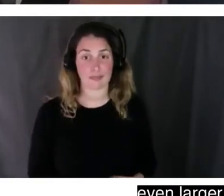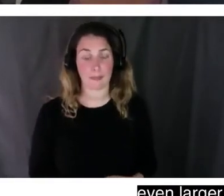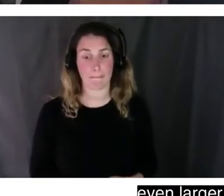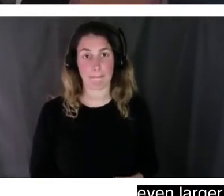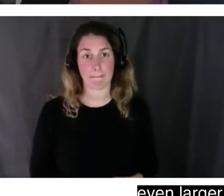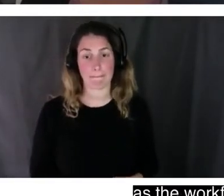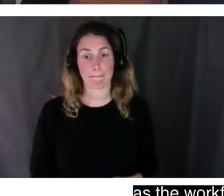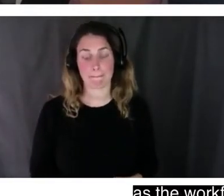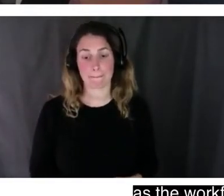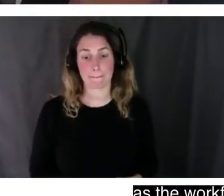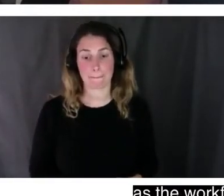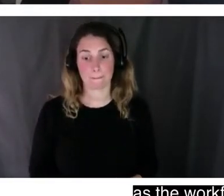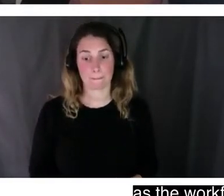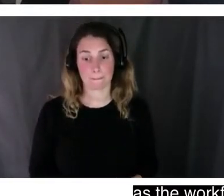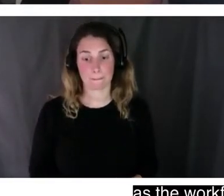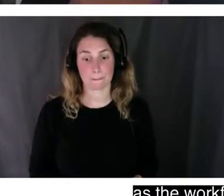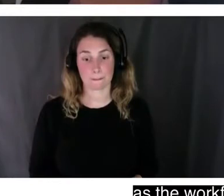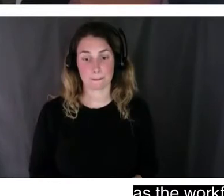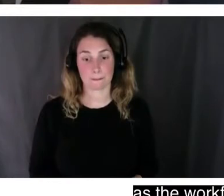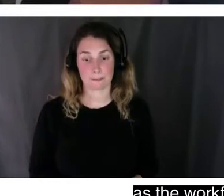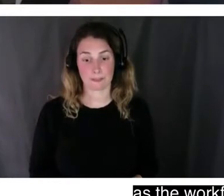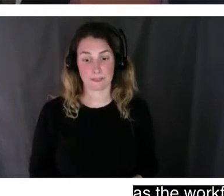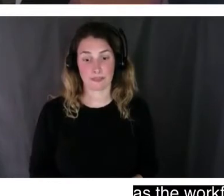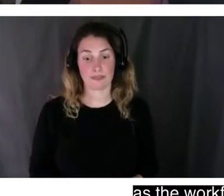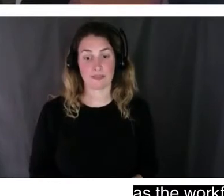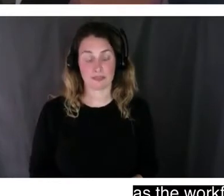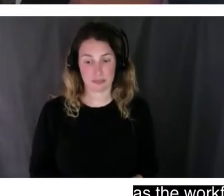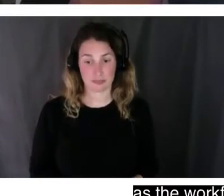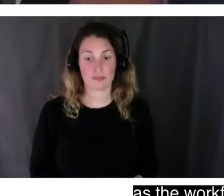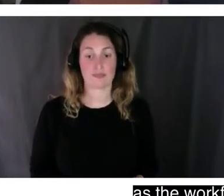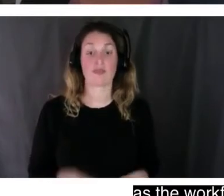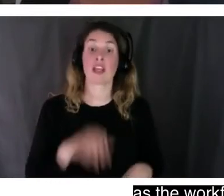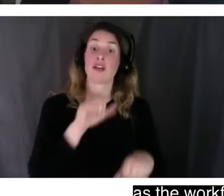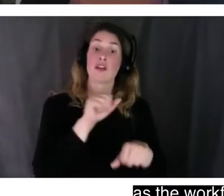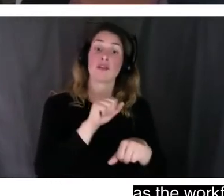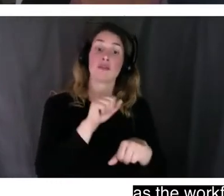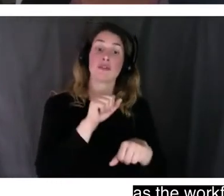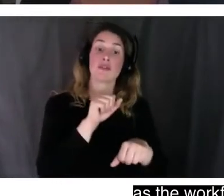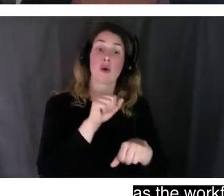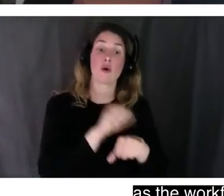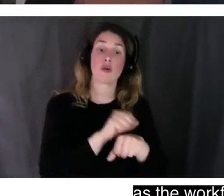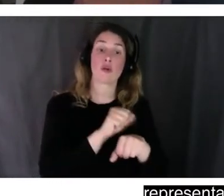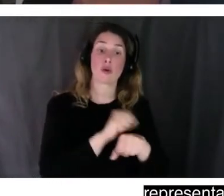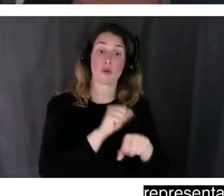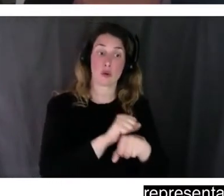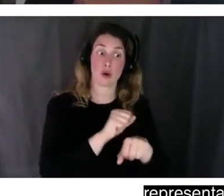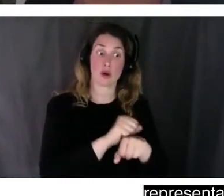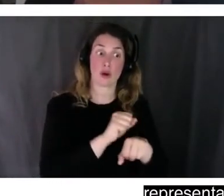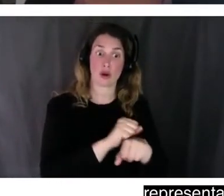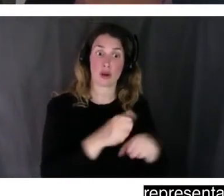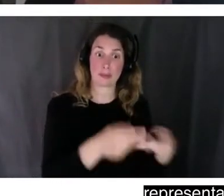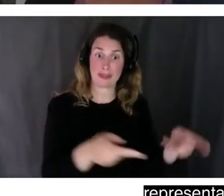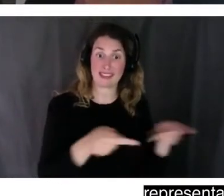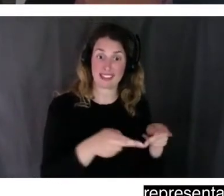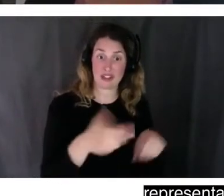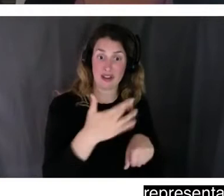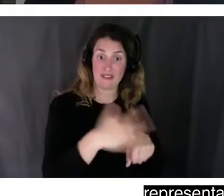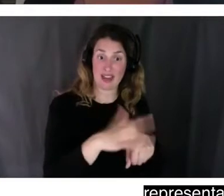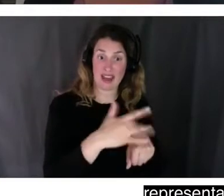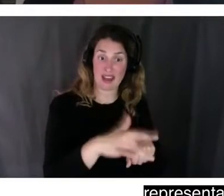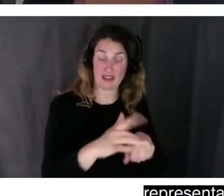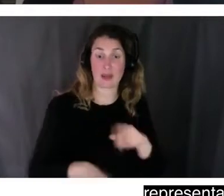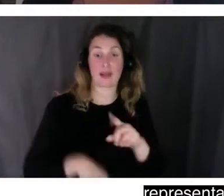gaps between what's described as the workforce availability and our own